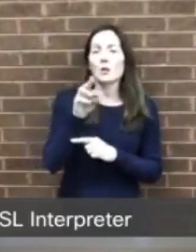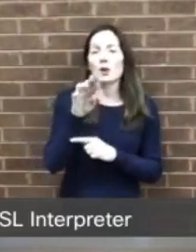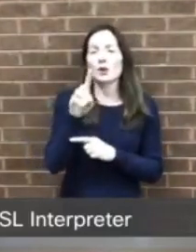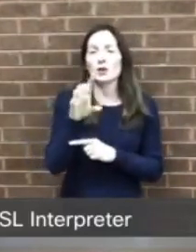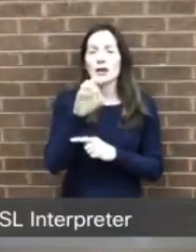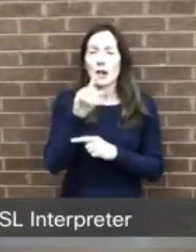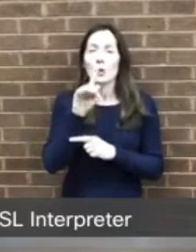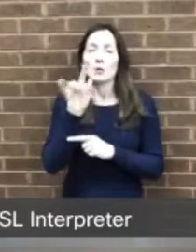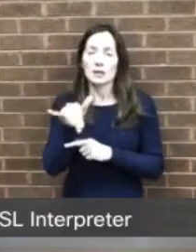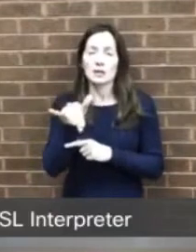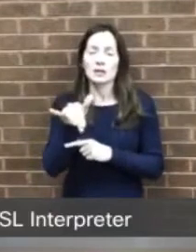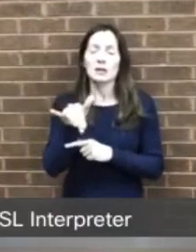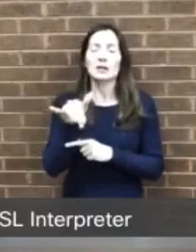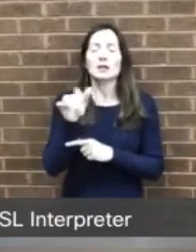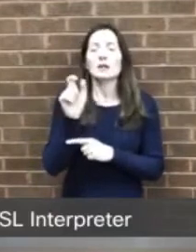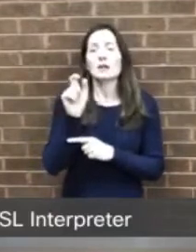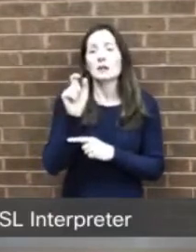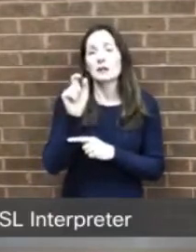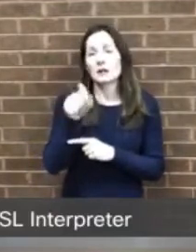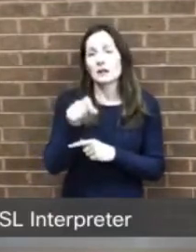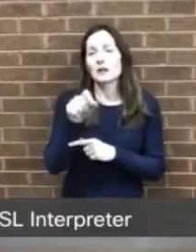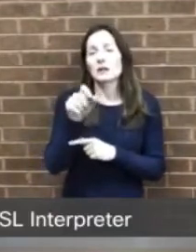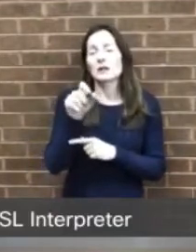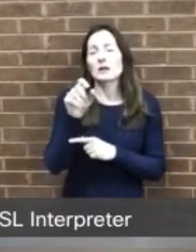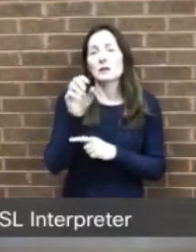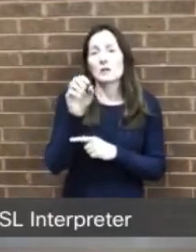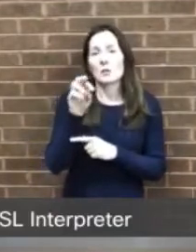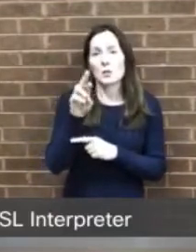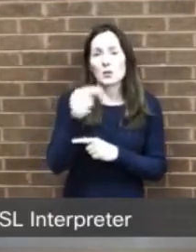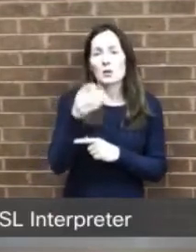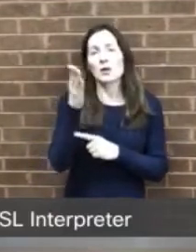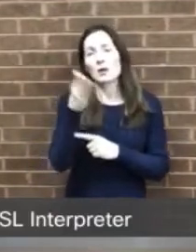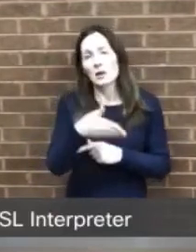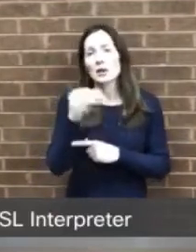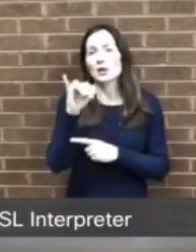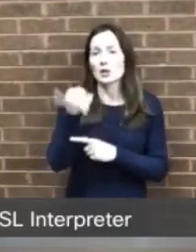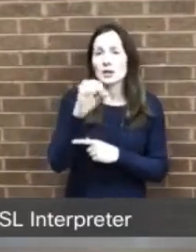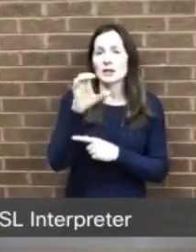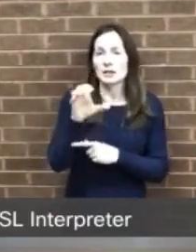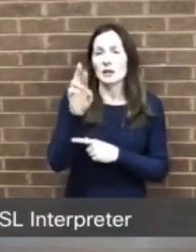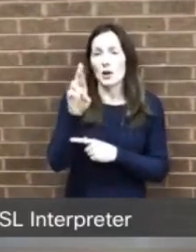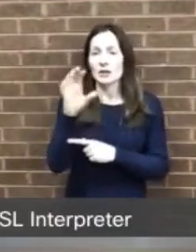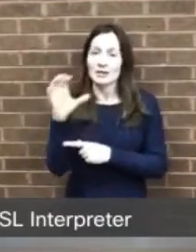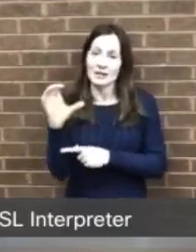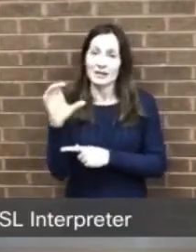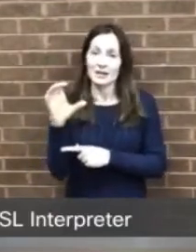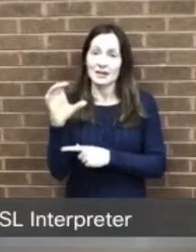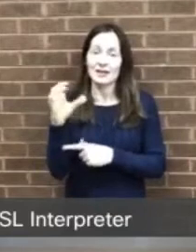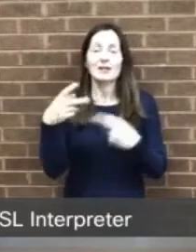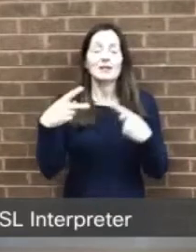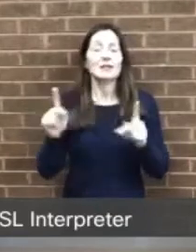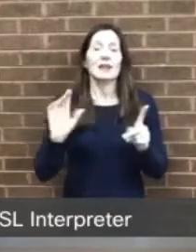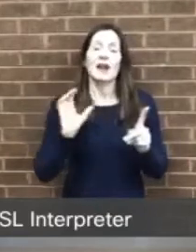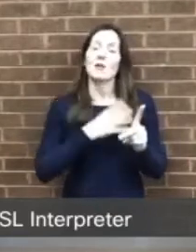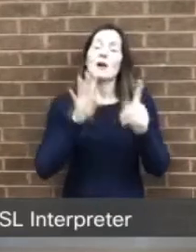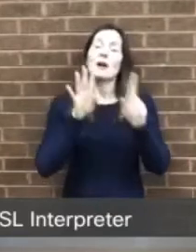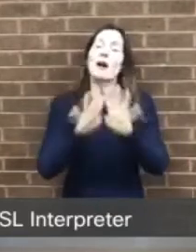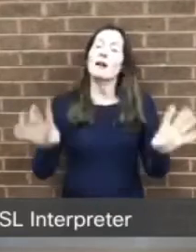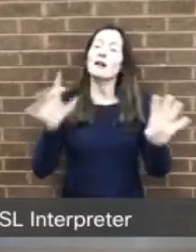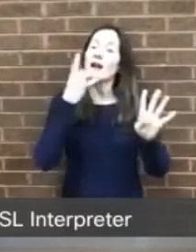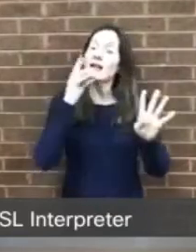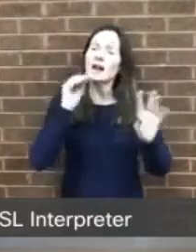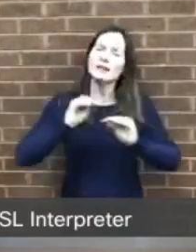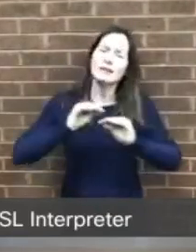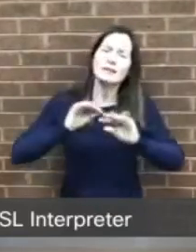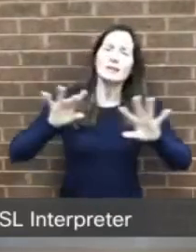jewishhowardcounty.org/JCRC. And finally, may our Hanukkah candles bring light to the darkness, a light of beauty, of joy, and